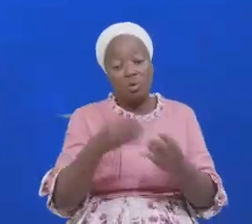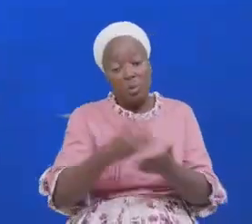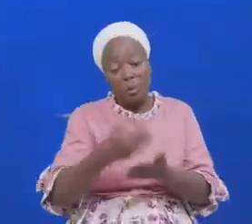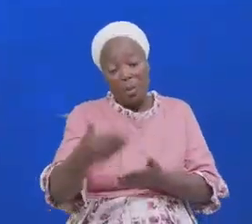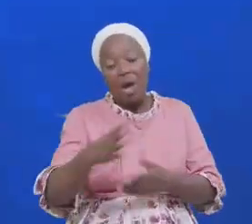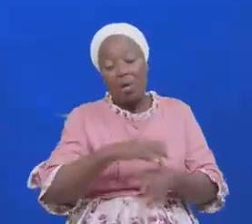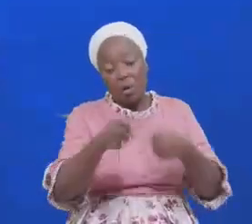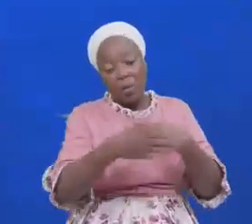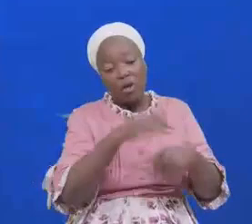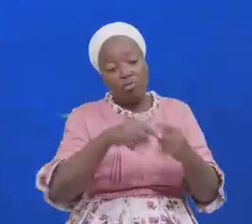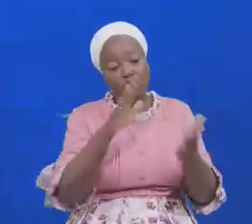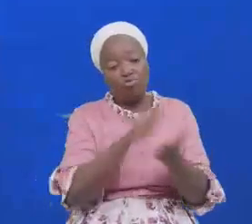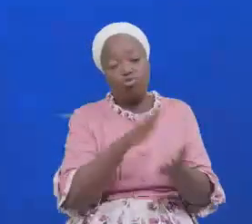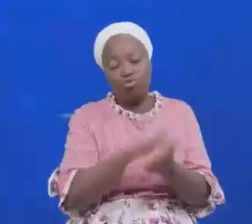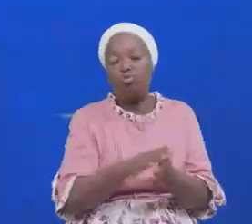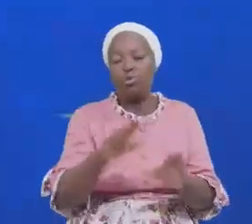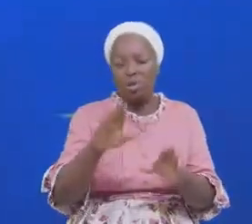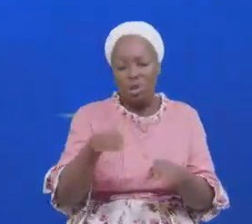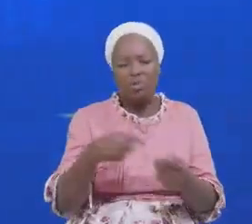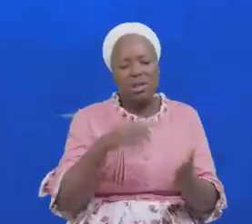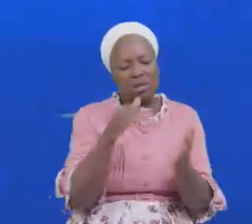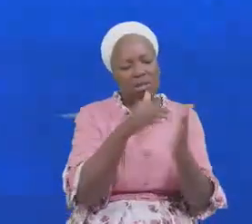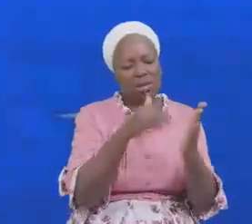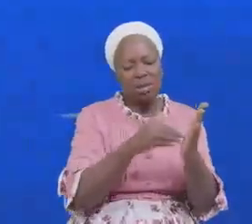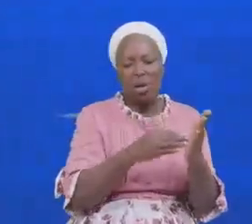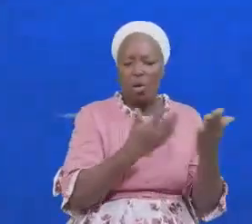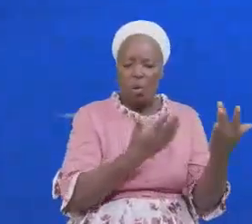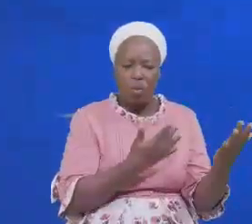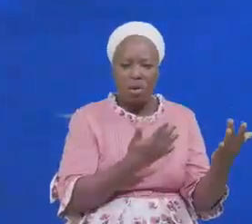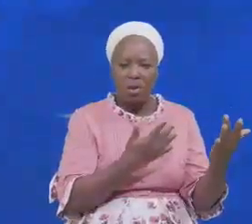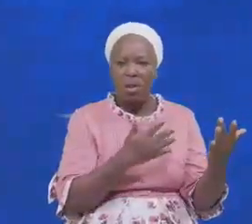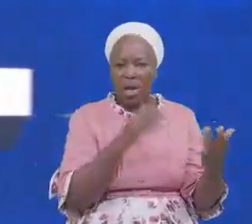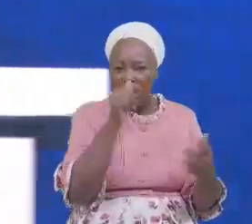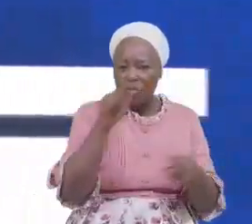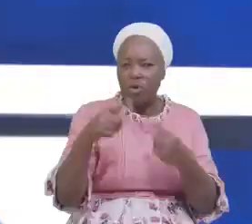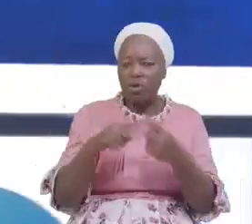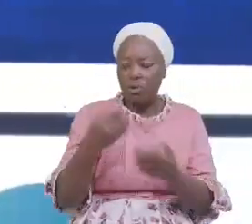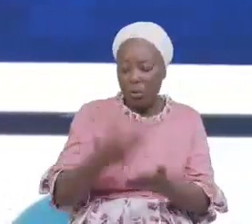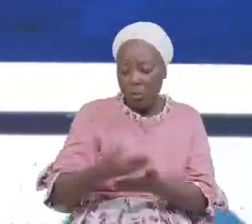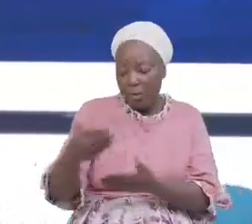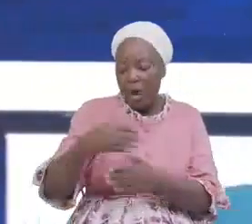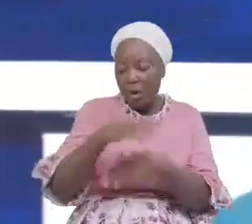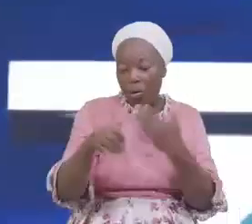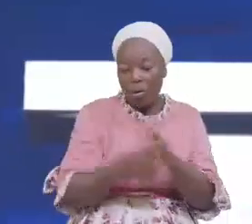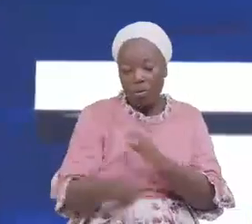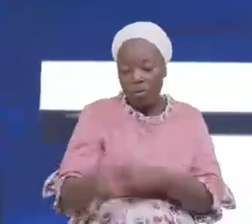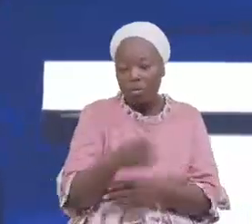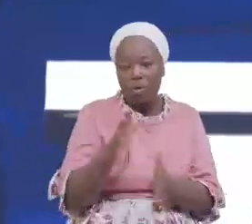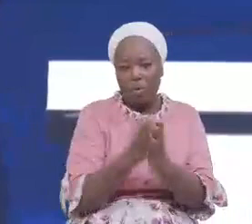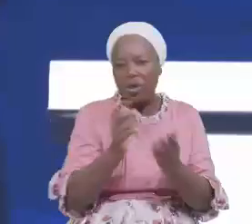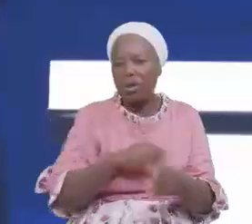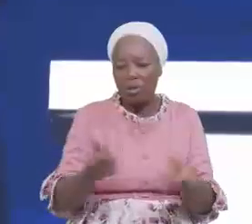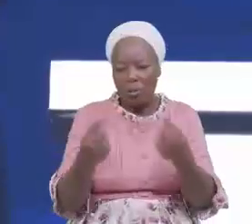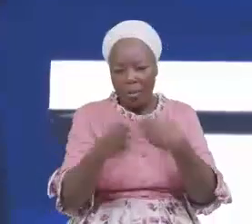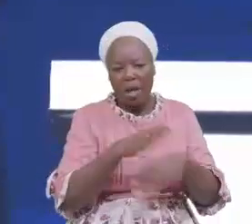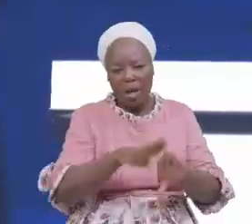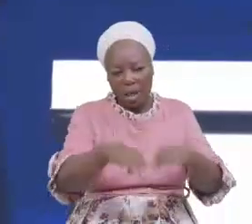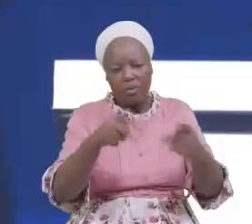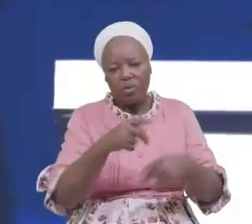school. Give me the list. Hold on there. I'm going to buy those books and then I'll come back and give the books to